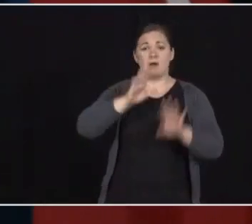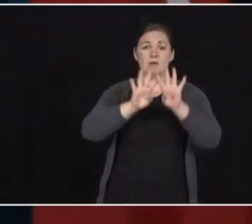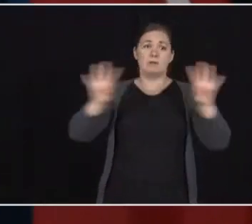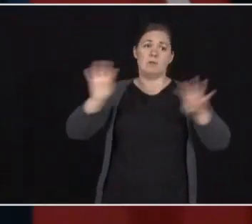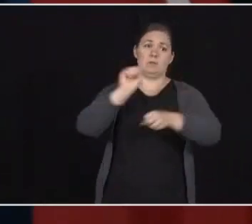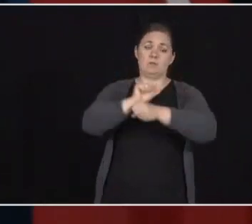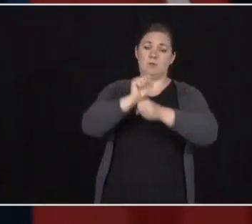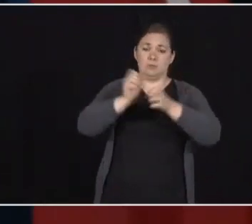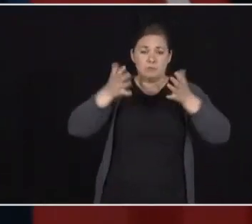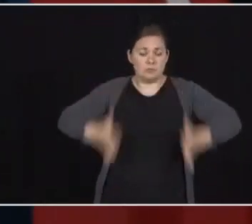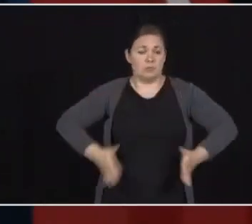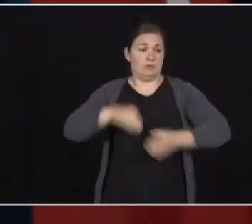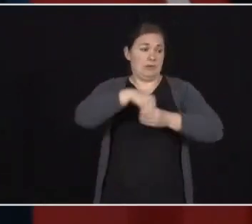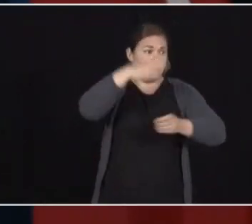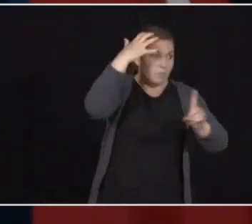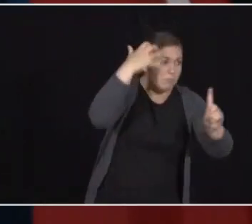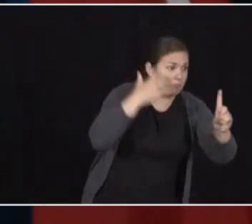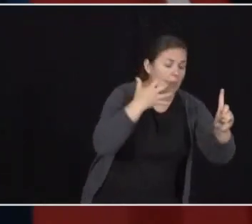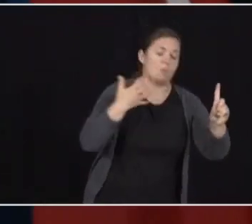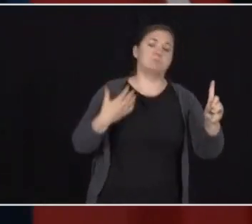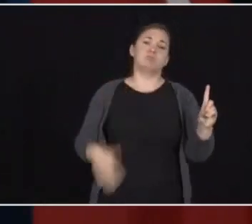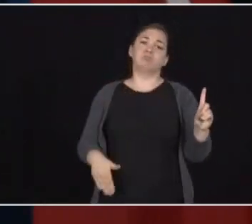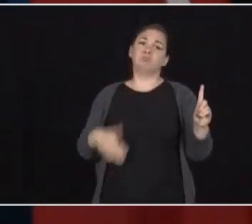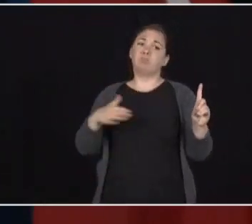you, Cynthia, we have